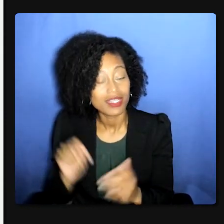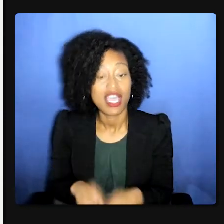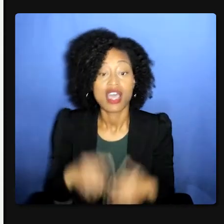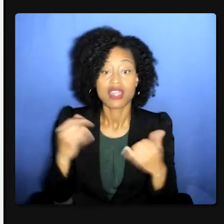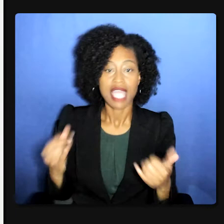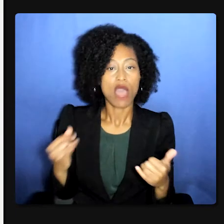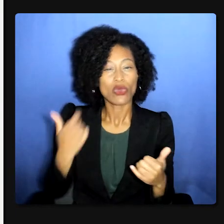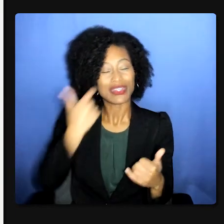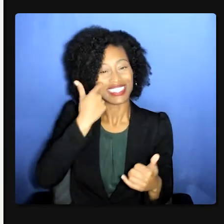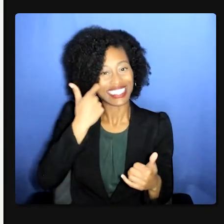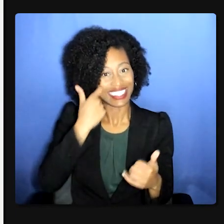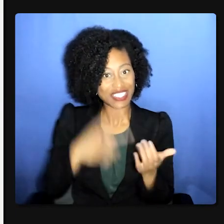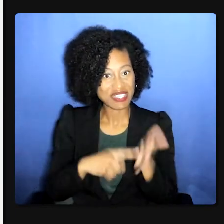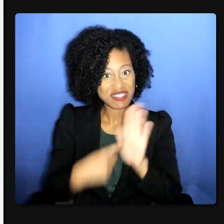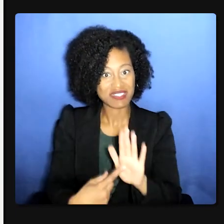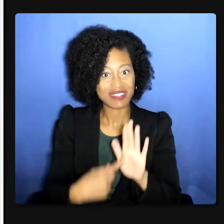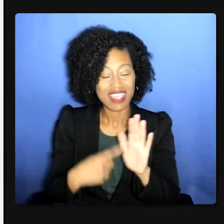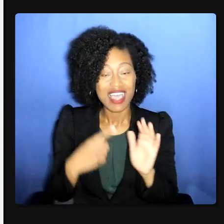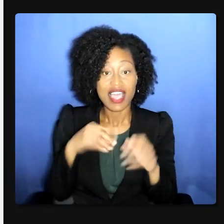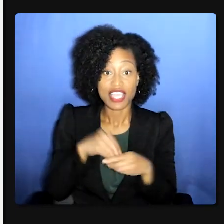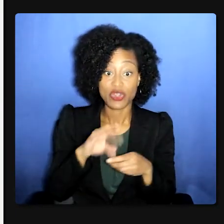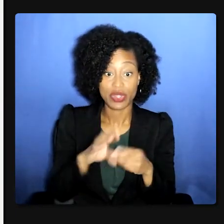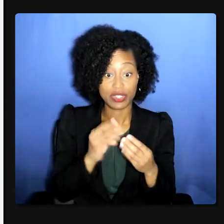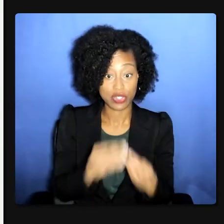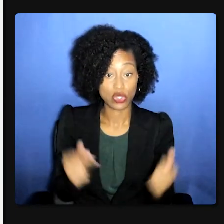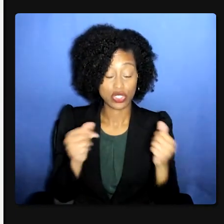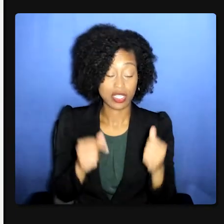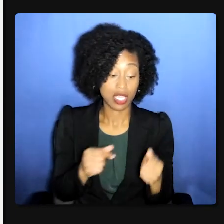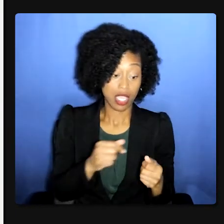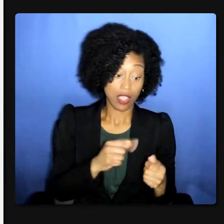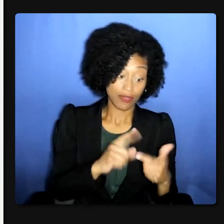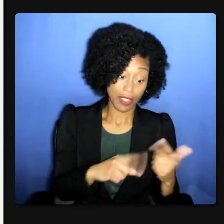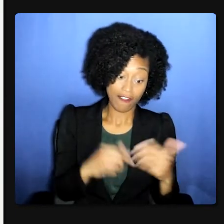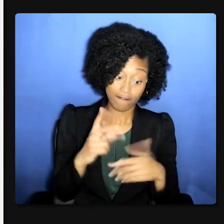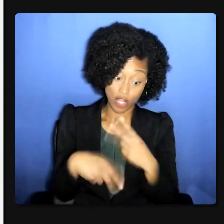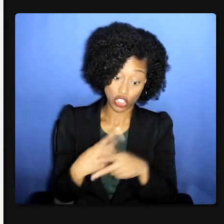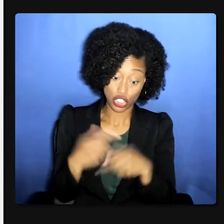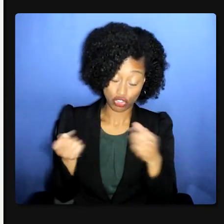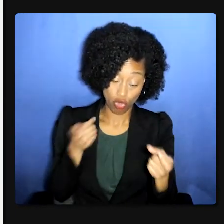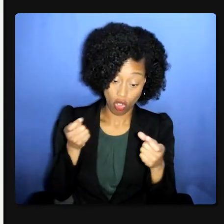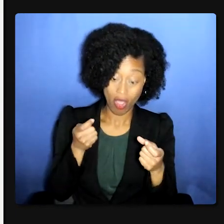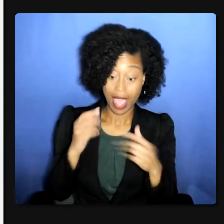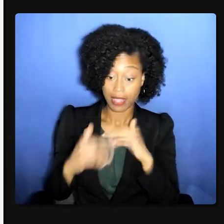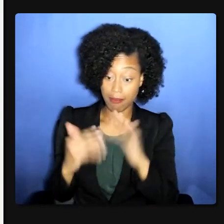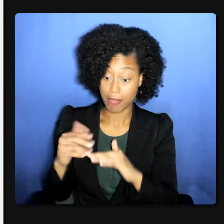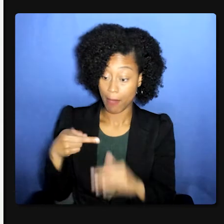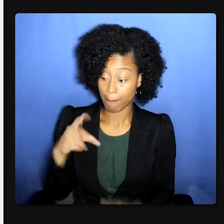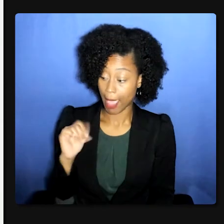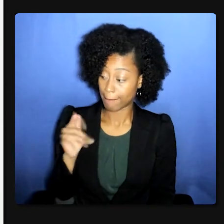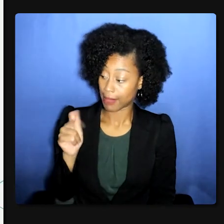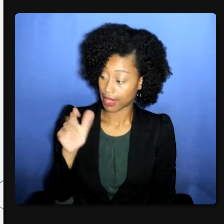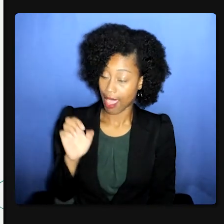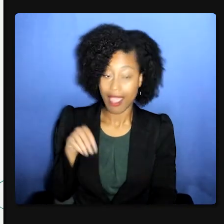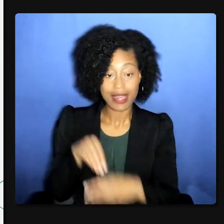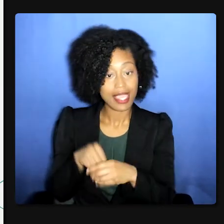two central parts of what you've just seen in the solution, version control, and the build pipeline in Azure DevOps.